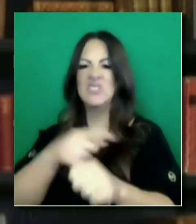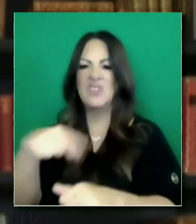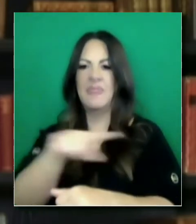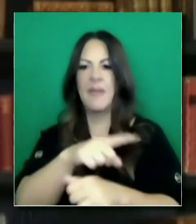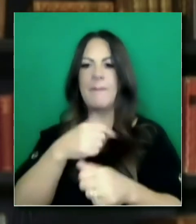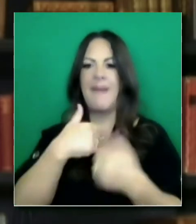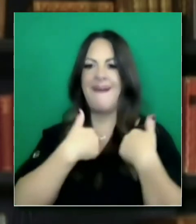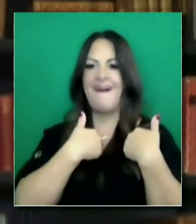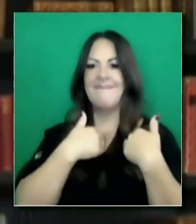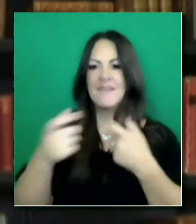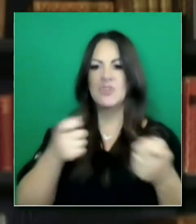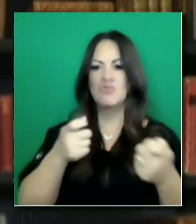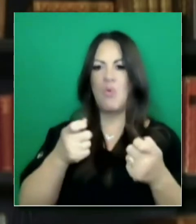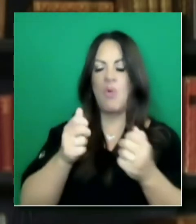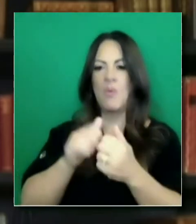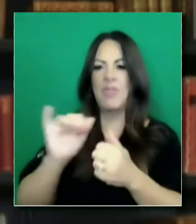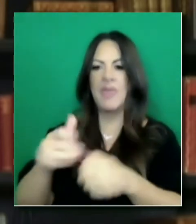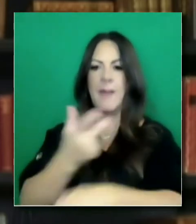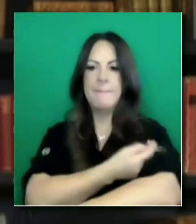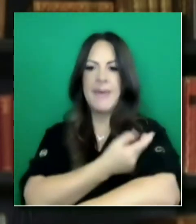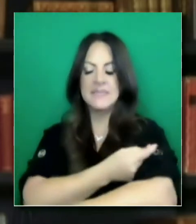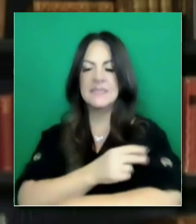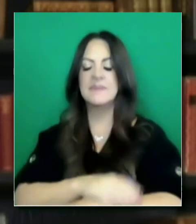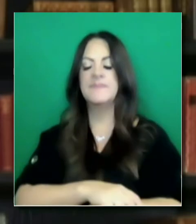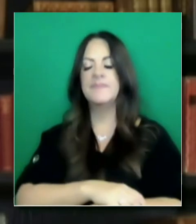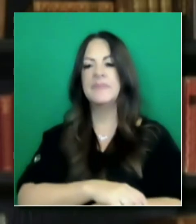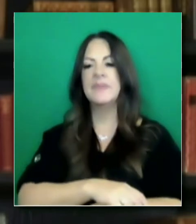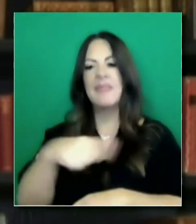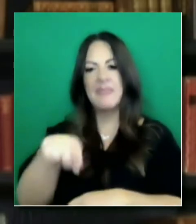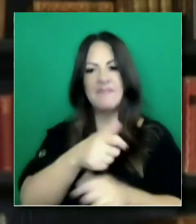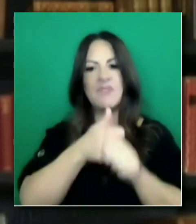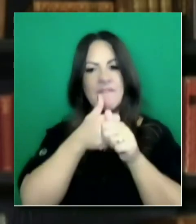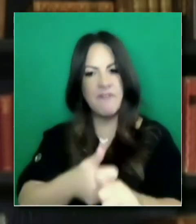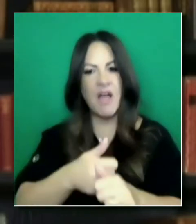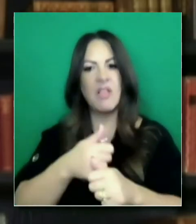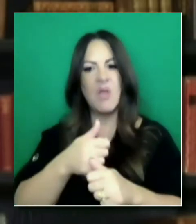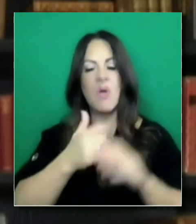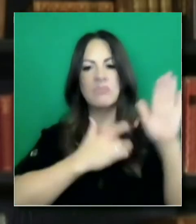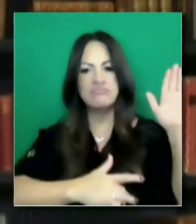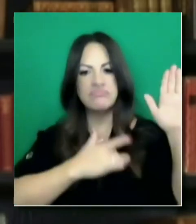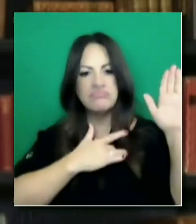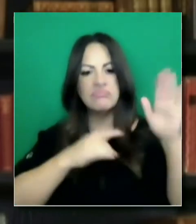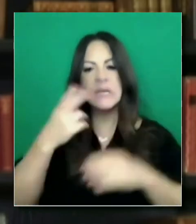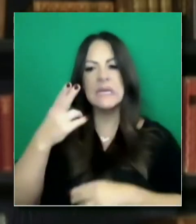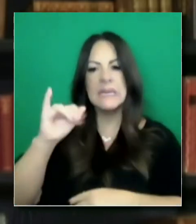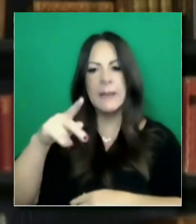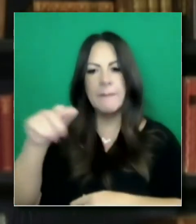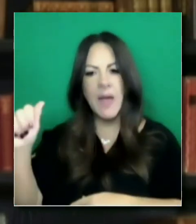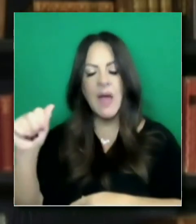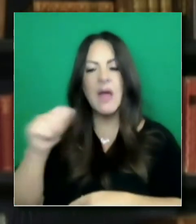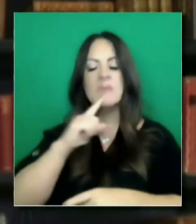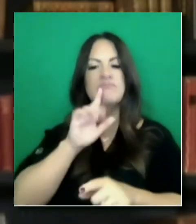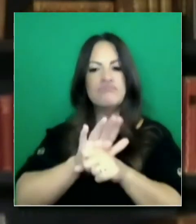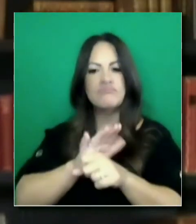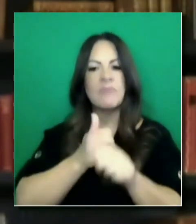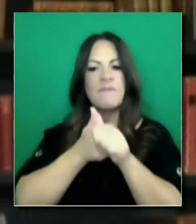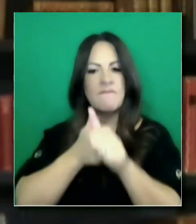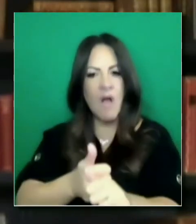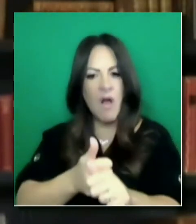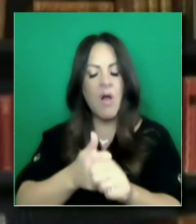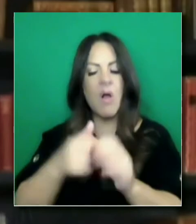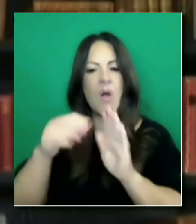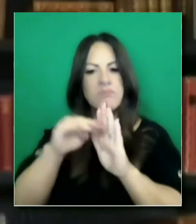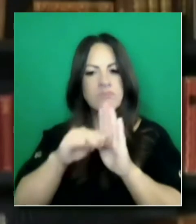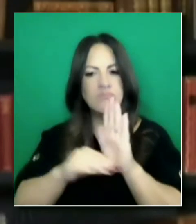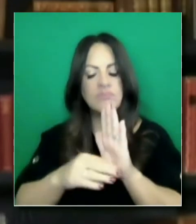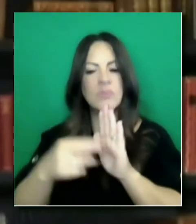those higher ethical standards or the Hippocratic oath, which they've taken. And we are mindful of that.